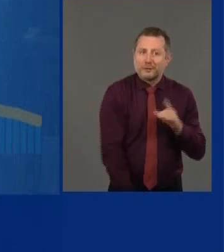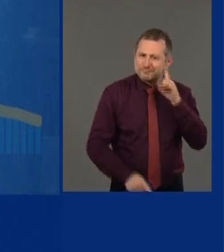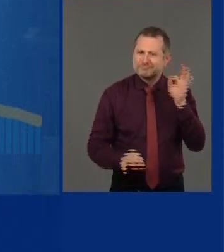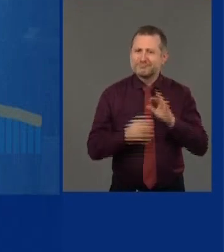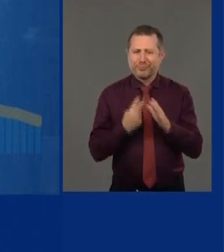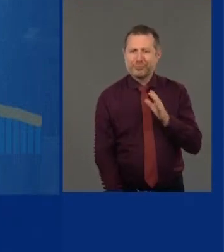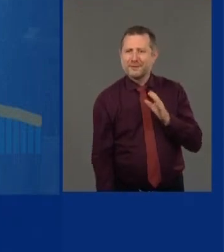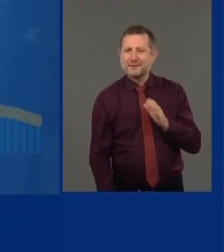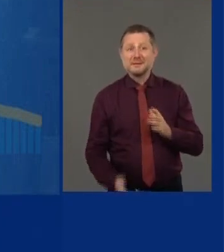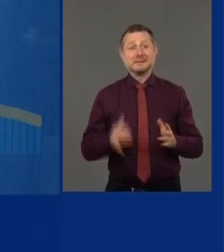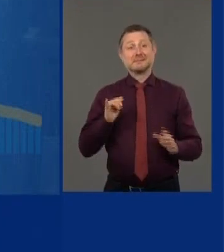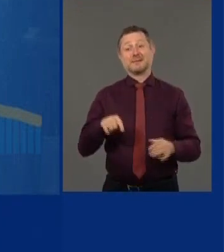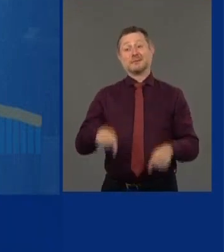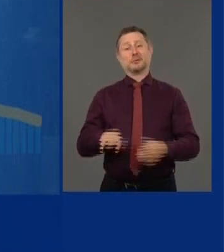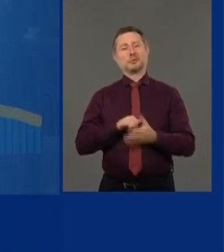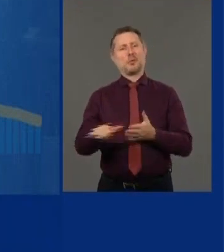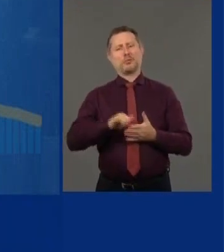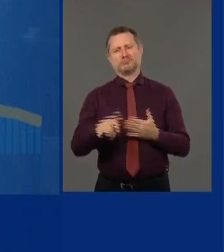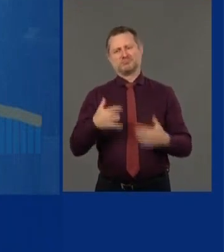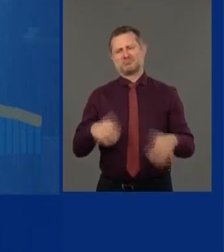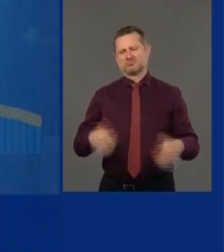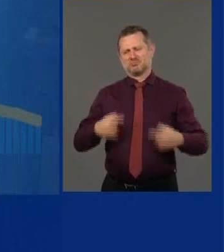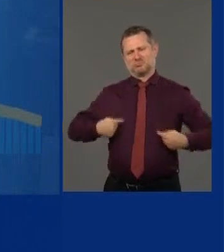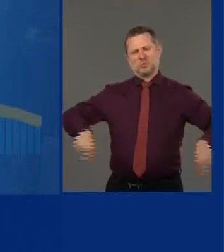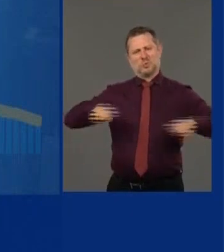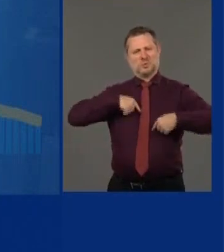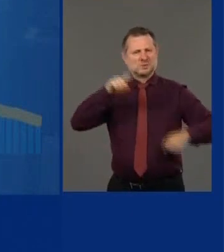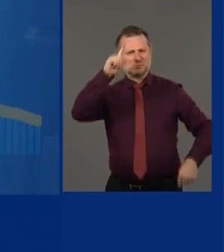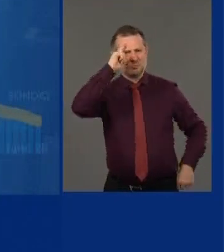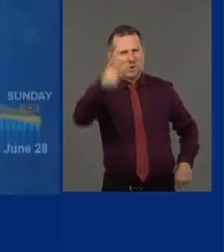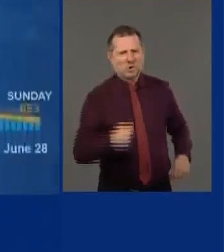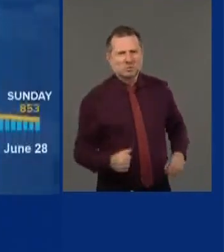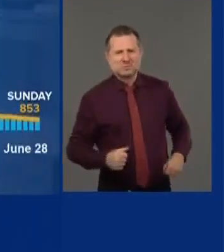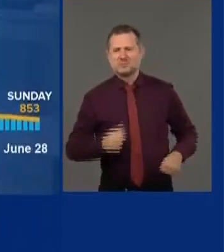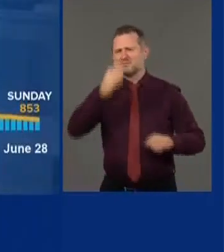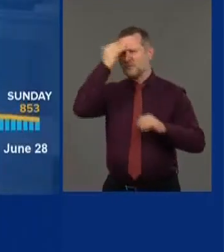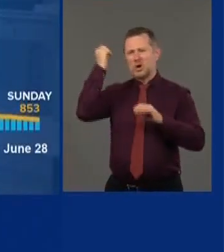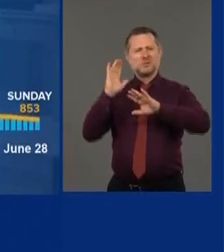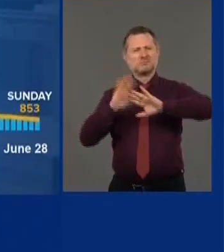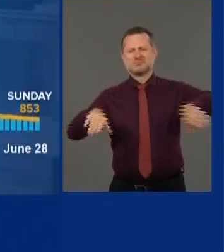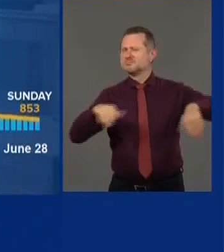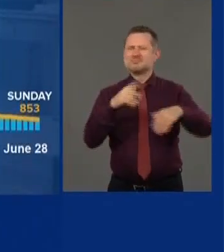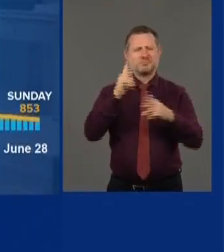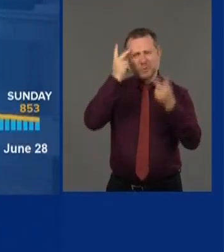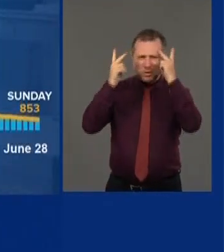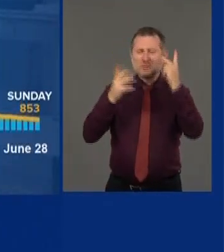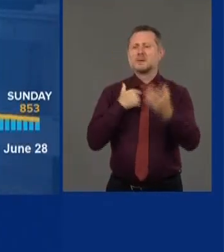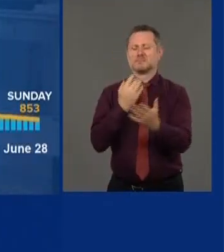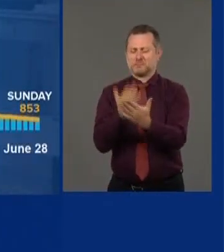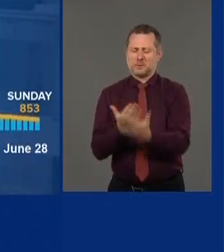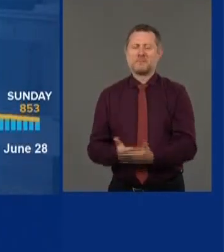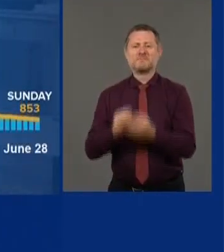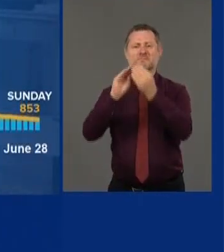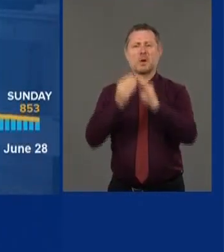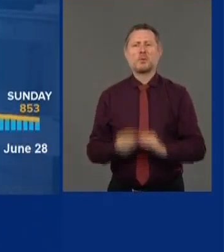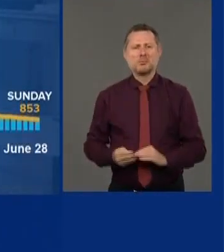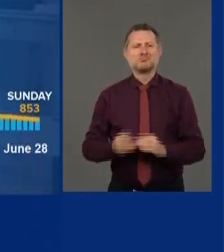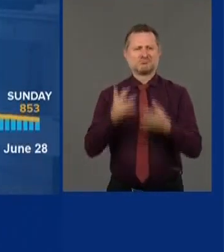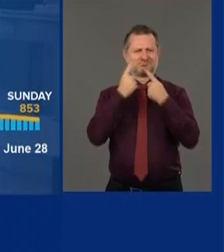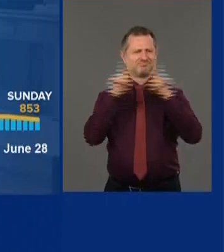We've been smart. We didn't do this politically. We followed the facts. We followed the data, and it works. We have